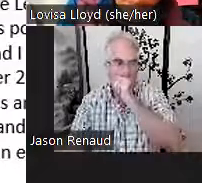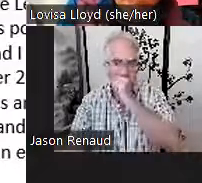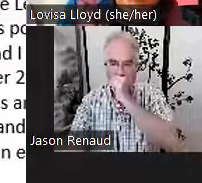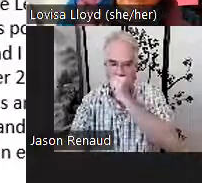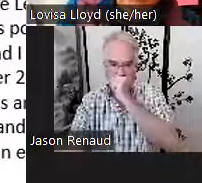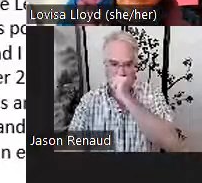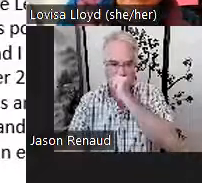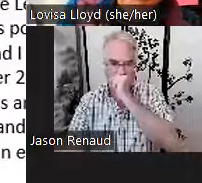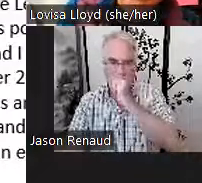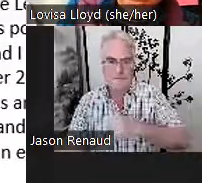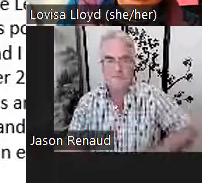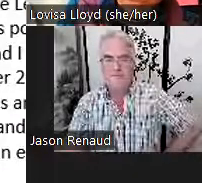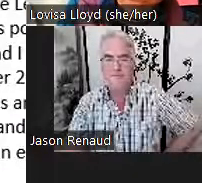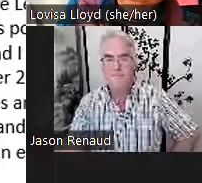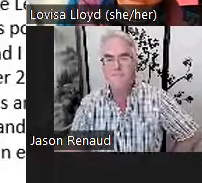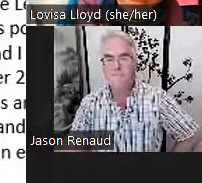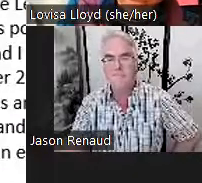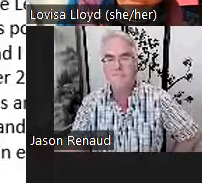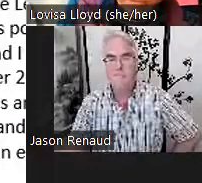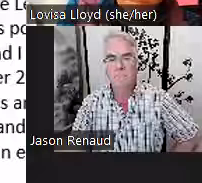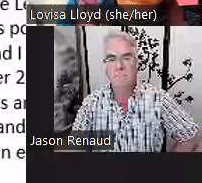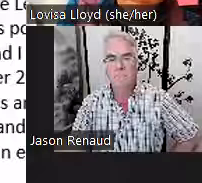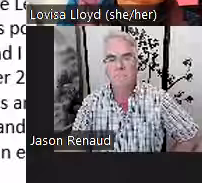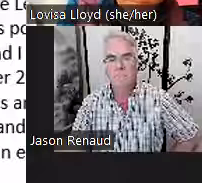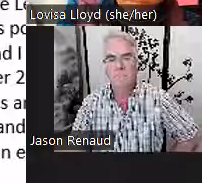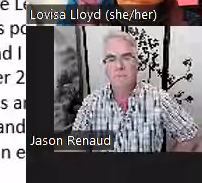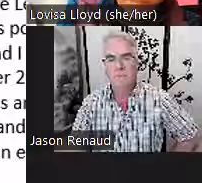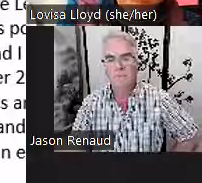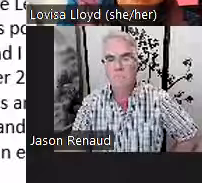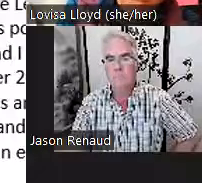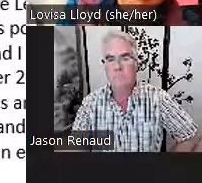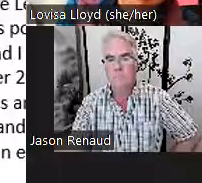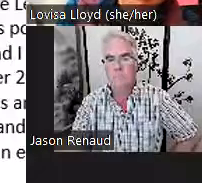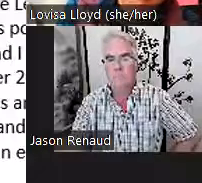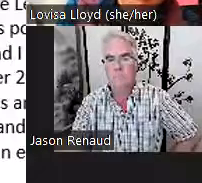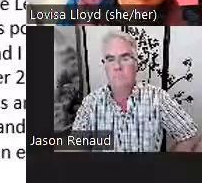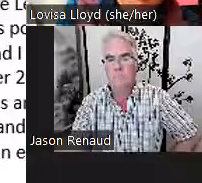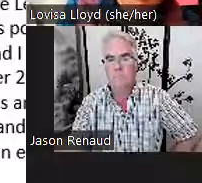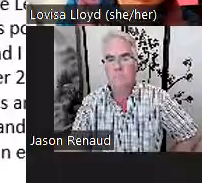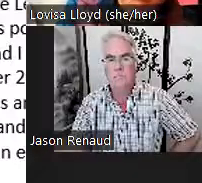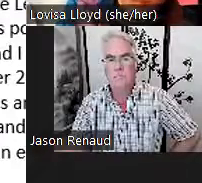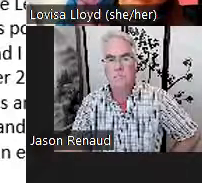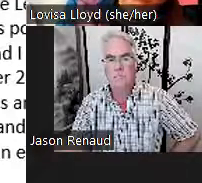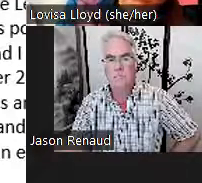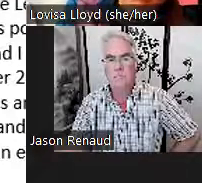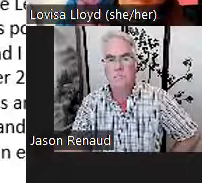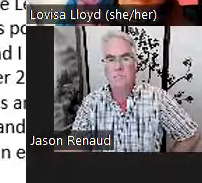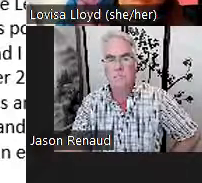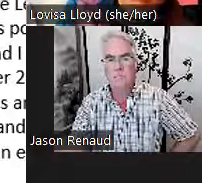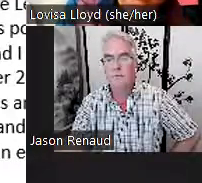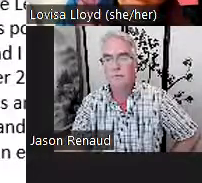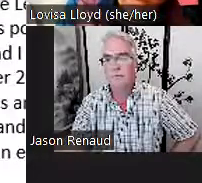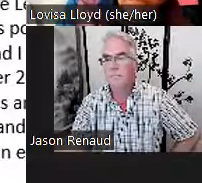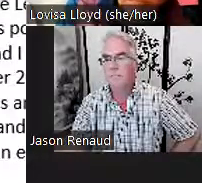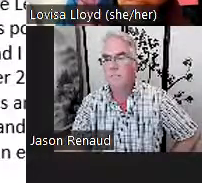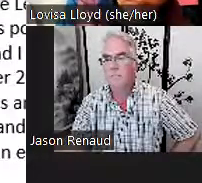and she personally has been lead on this issue for over 20 years. The League wants to continue its work as an organization on this issue, and it was her understanding that joining the commission would not